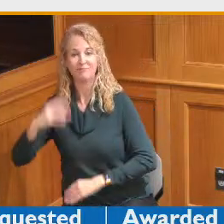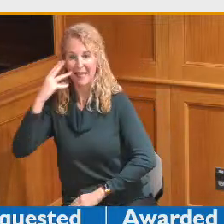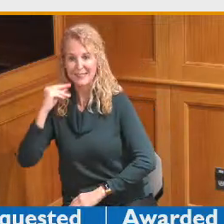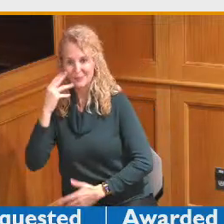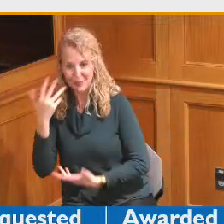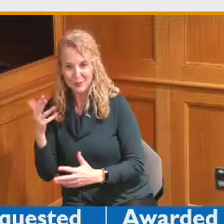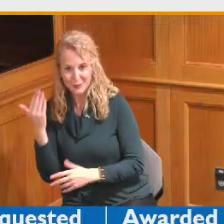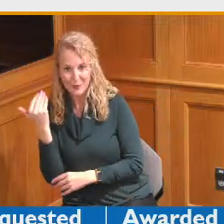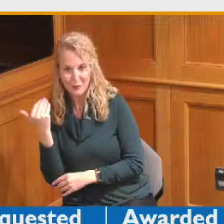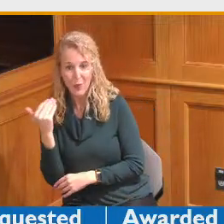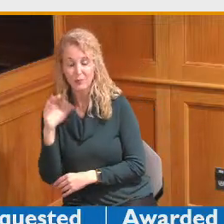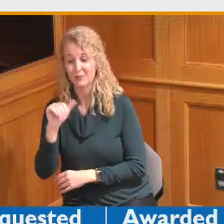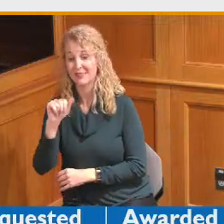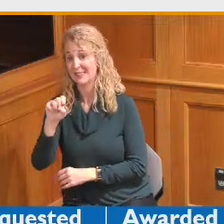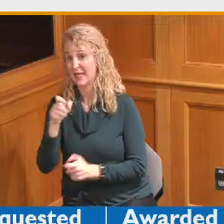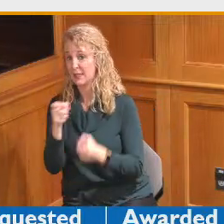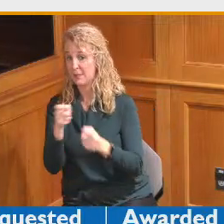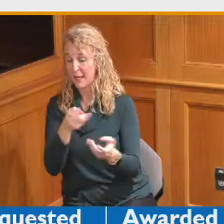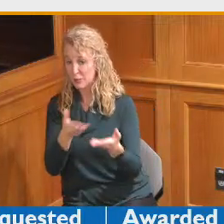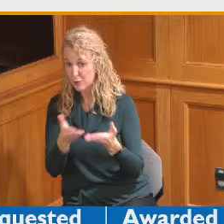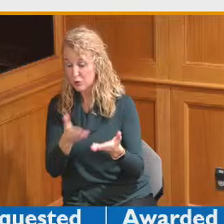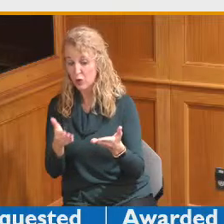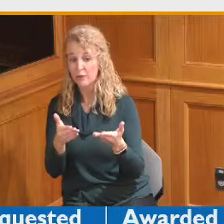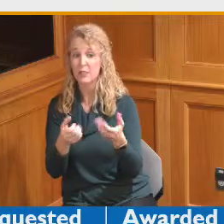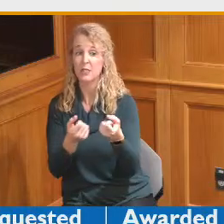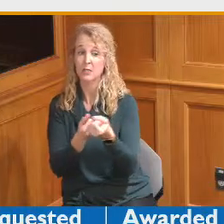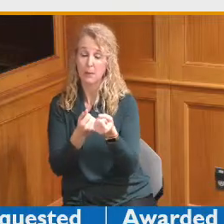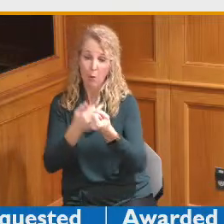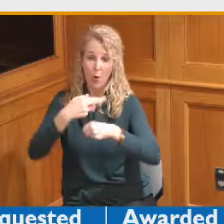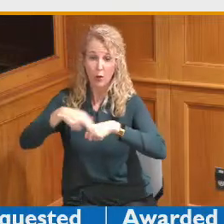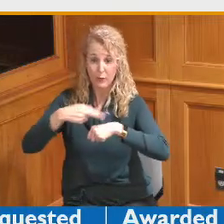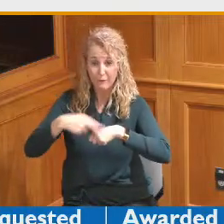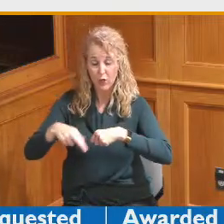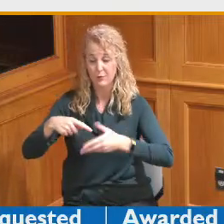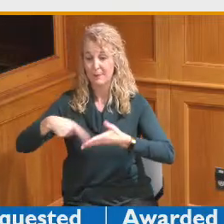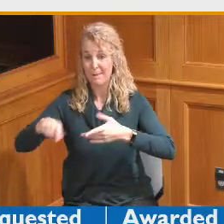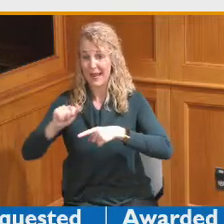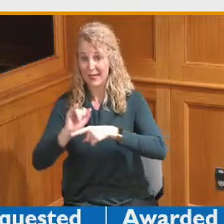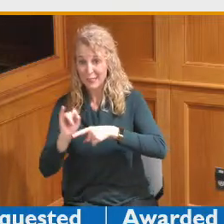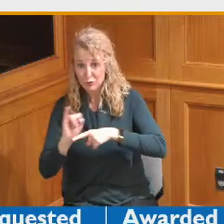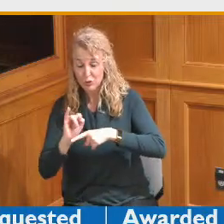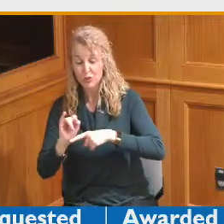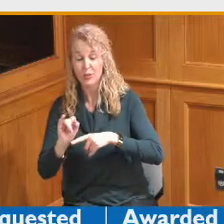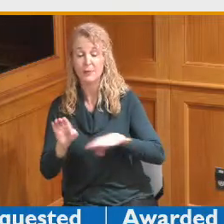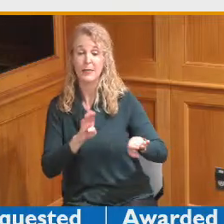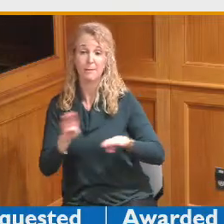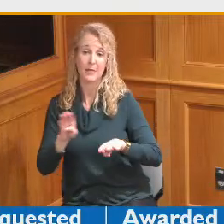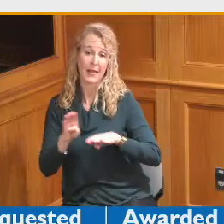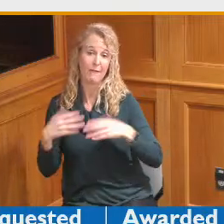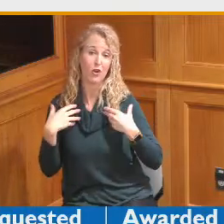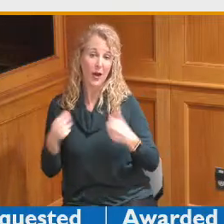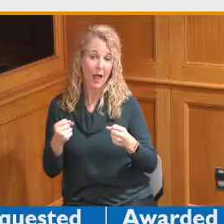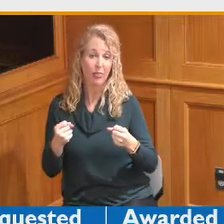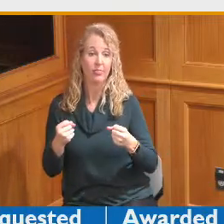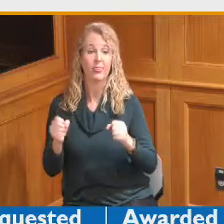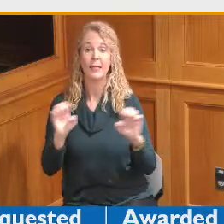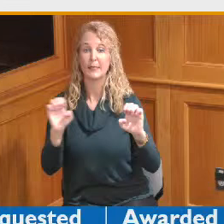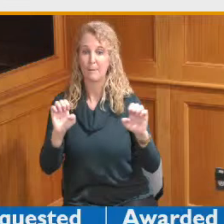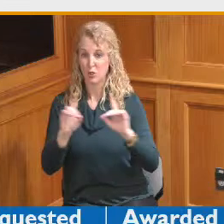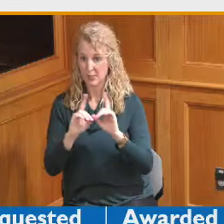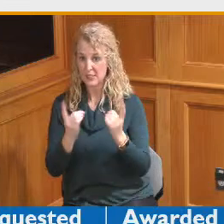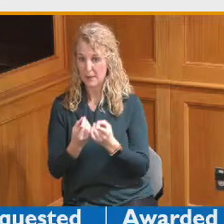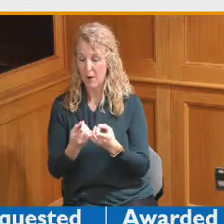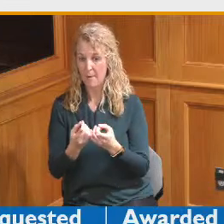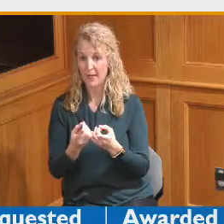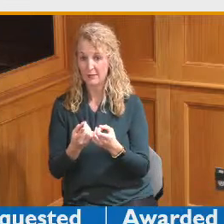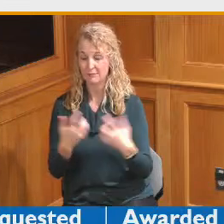program includes case management services for support and referrals, paid internships, and behavioral health and emergency departments. This aligns